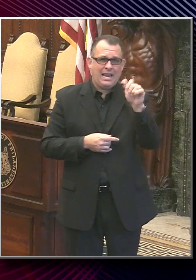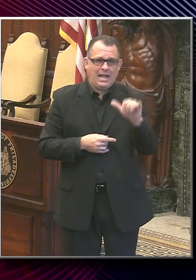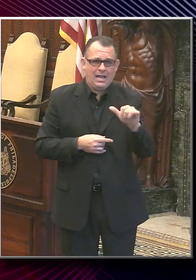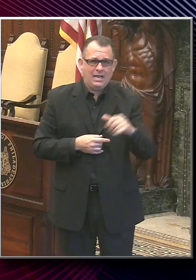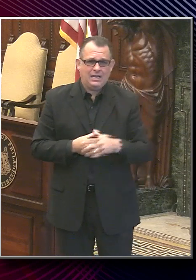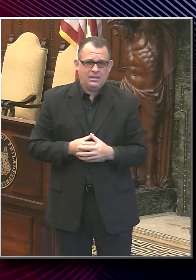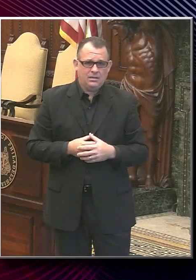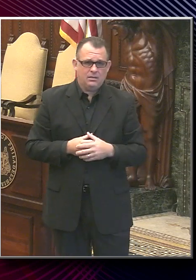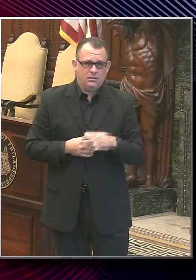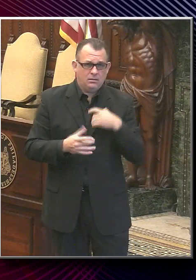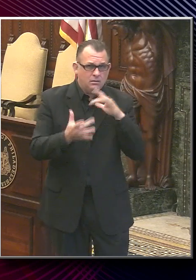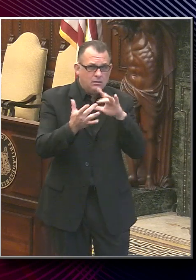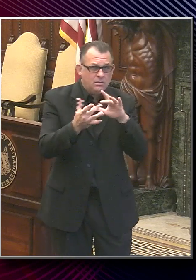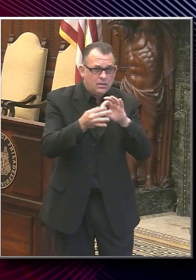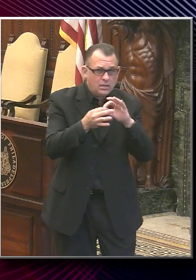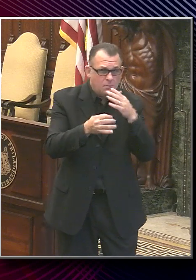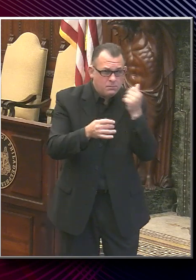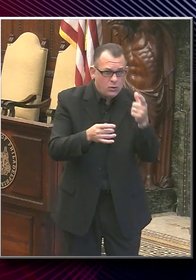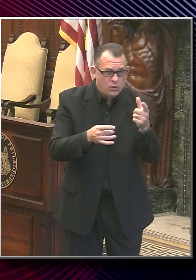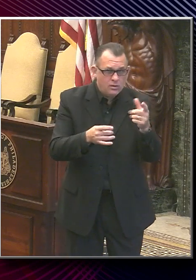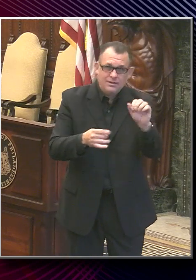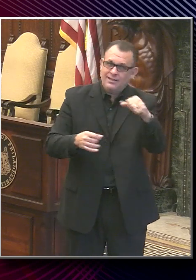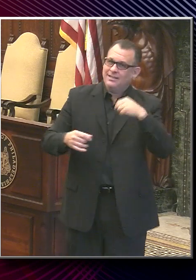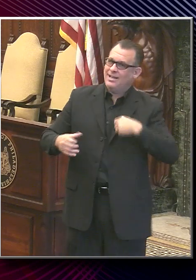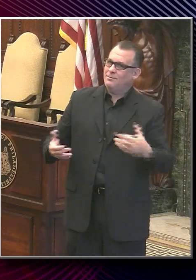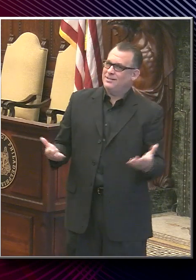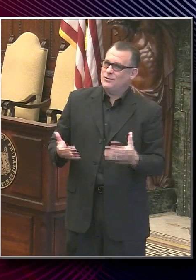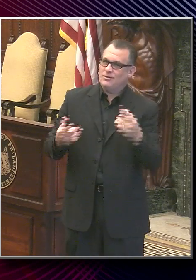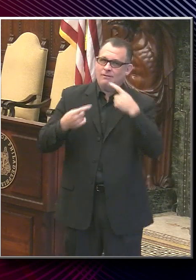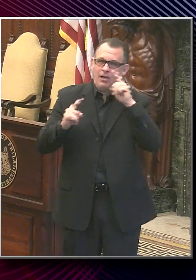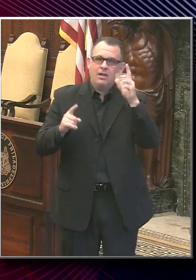there? Yes, I am.